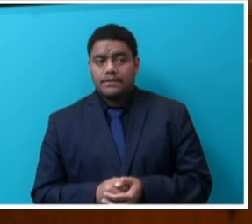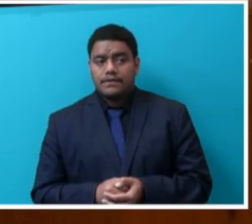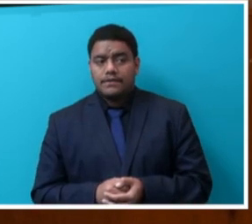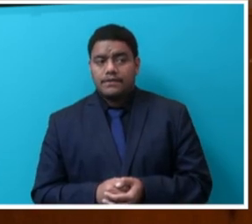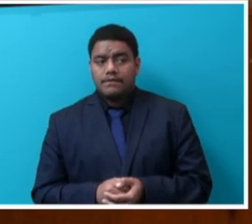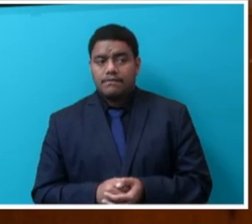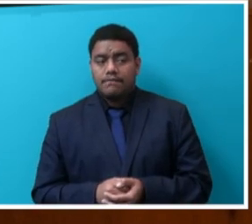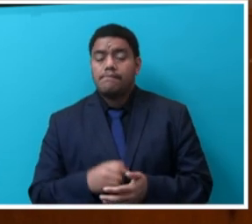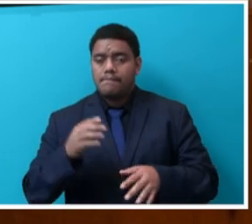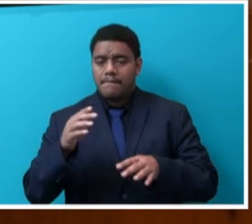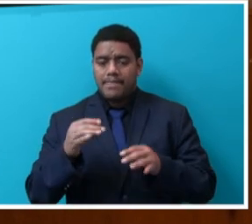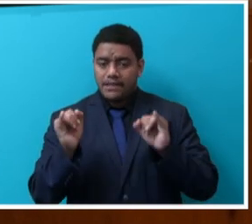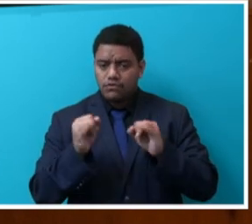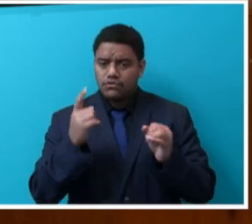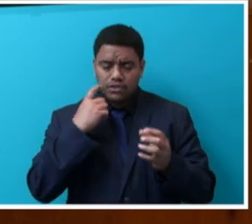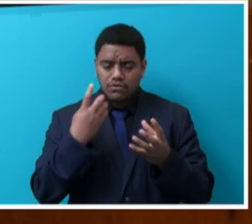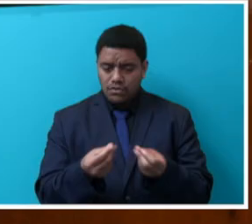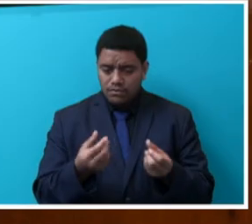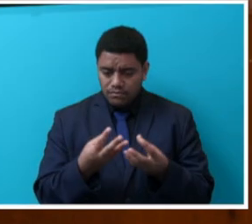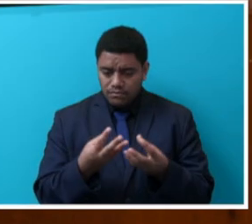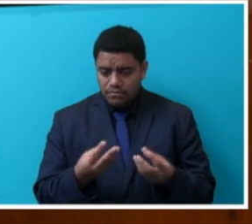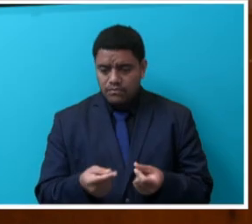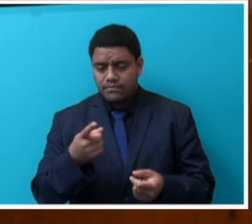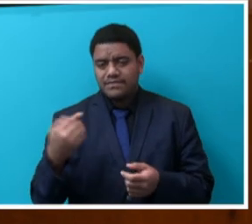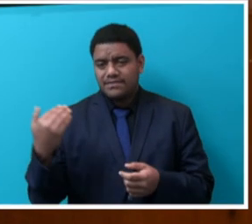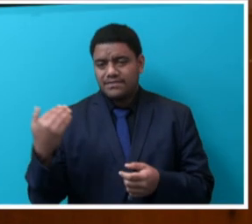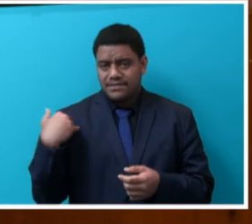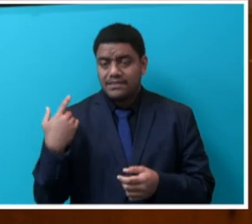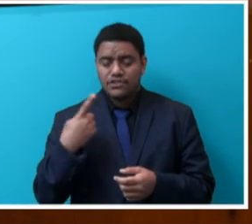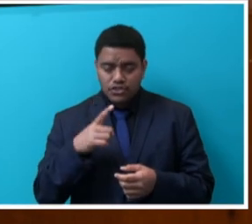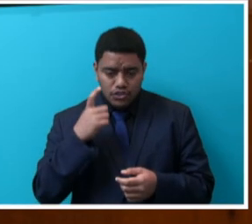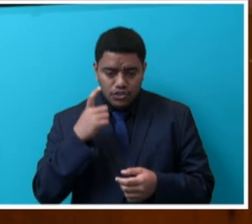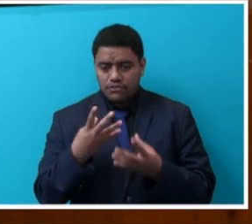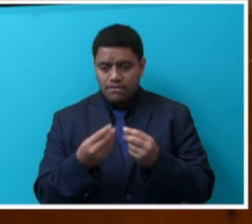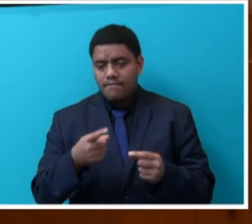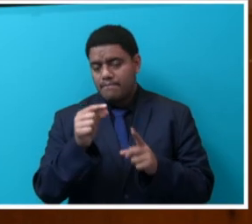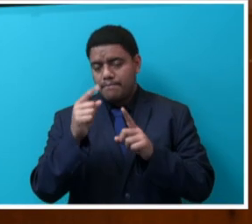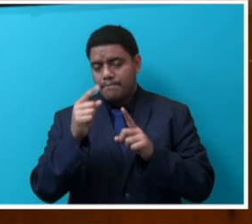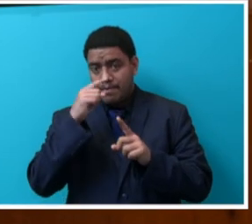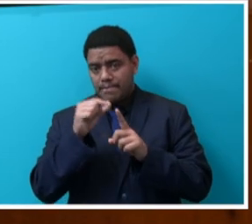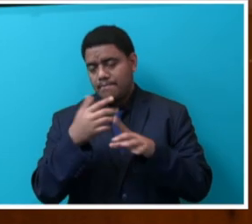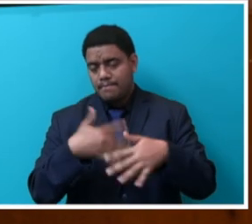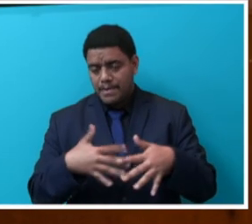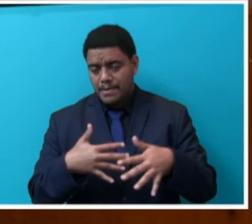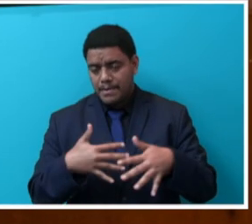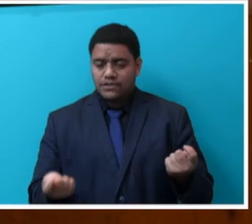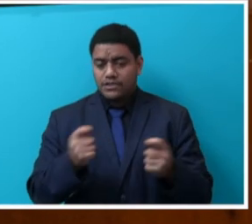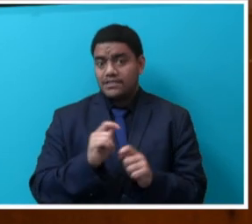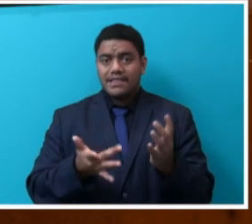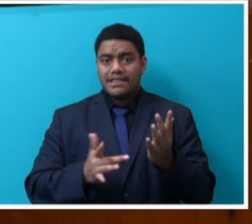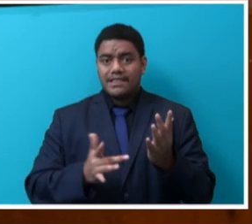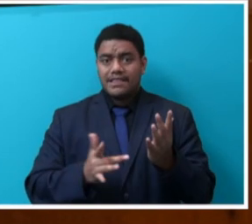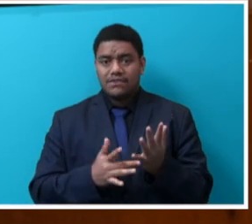to issues, and minimize disruption to the public. And the change, particularly in technology, is